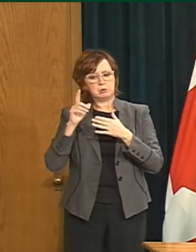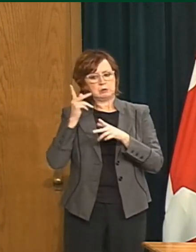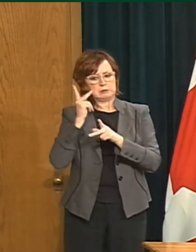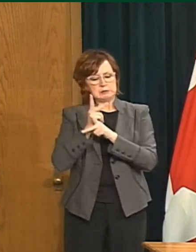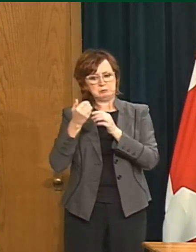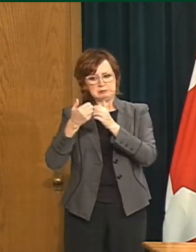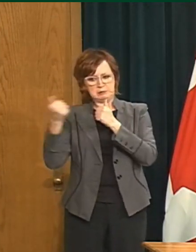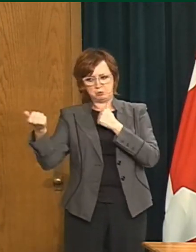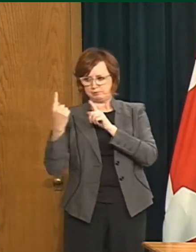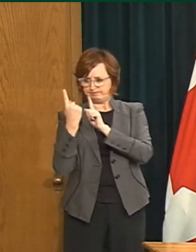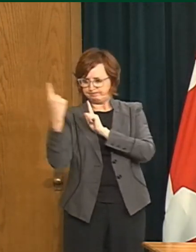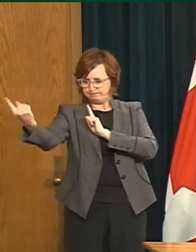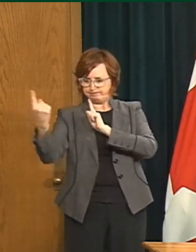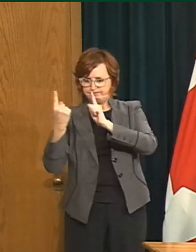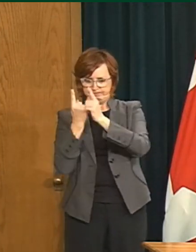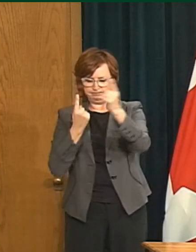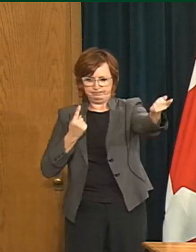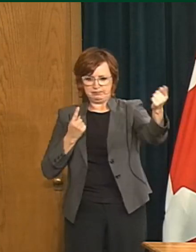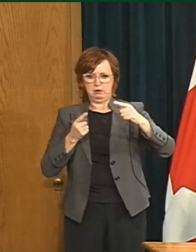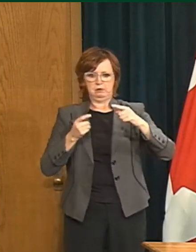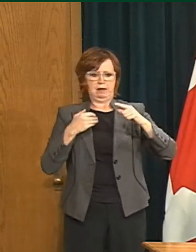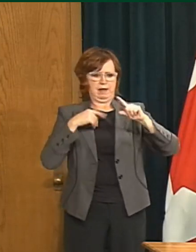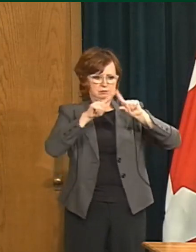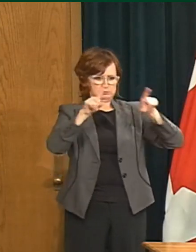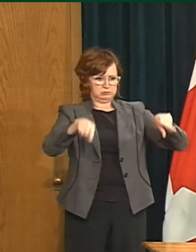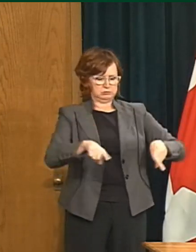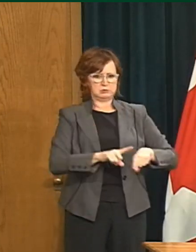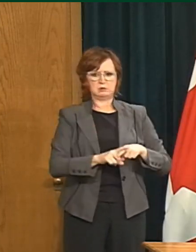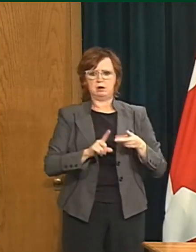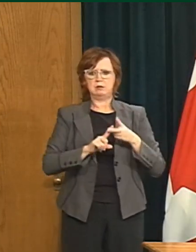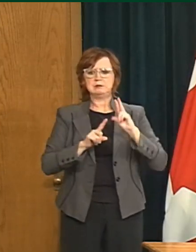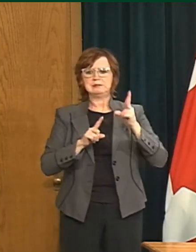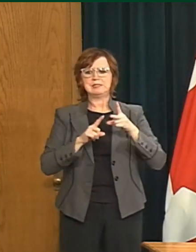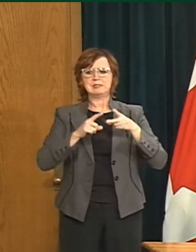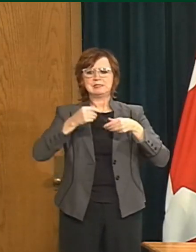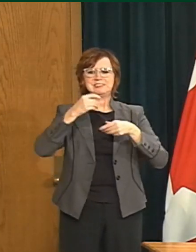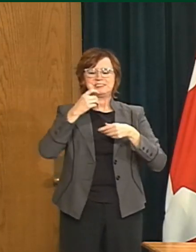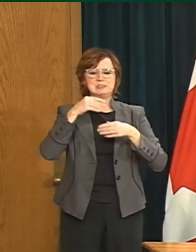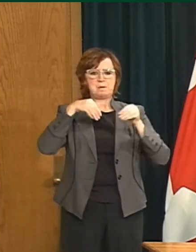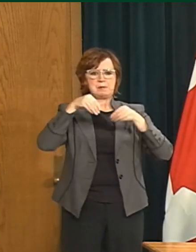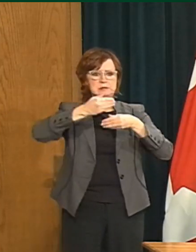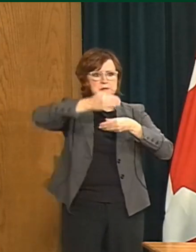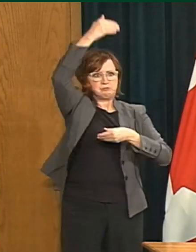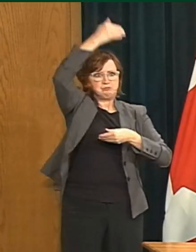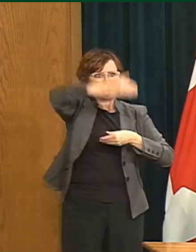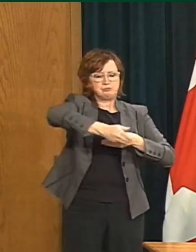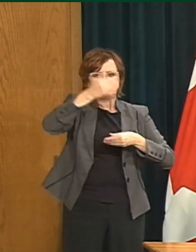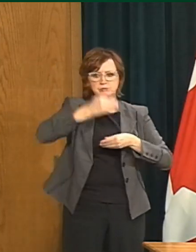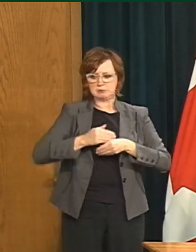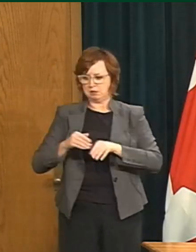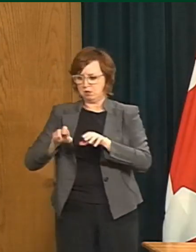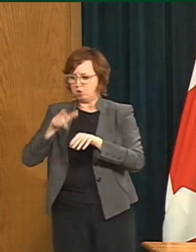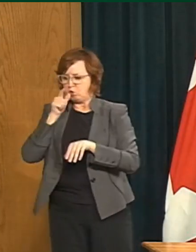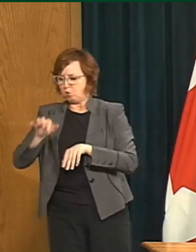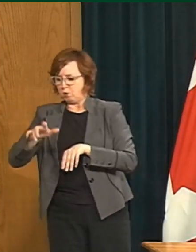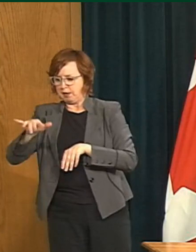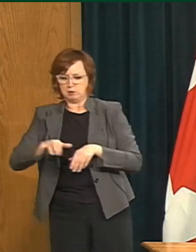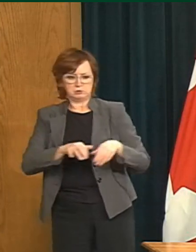pieces up, separating the cashier, protecting the cashier from the customer, but also protecting the customer from the